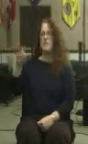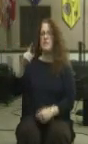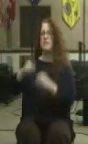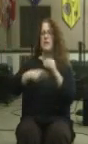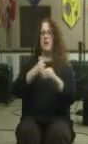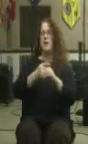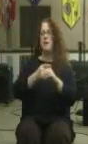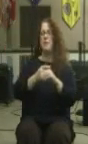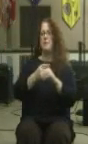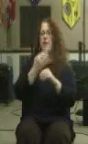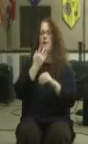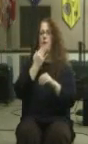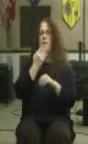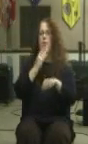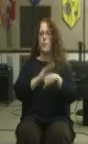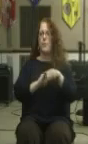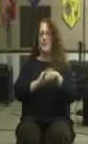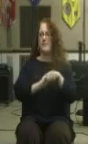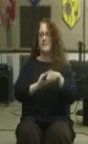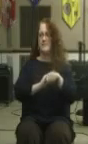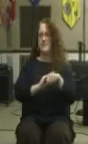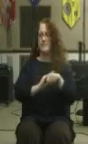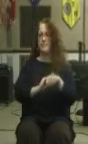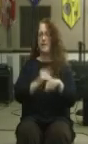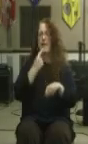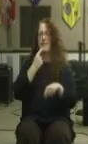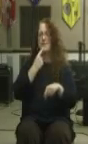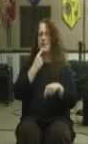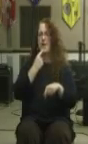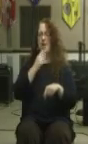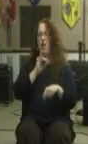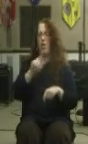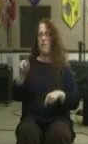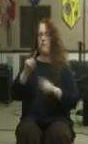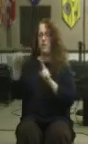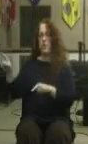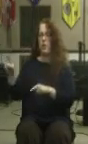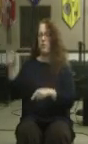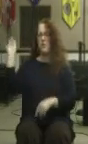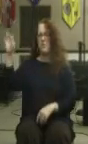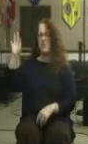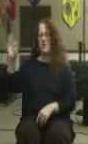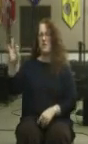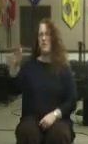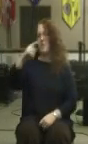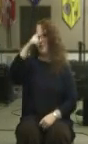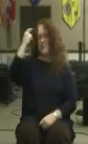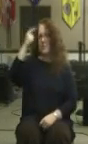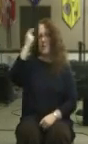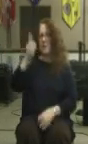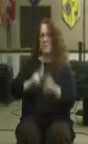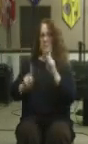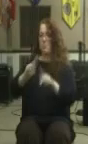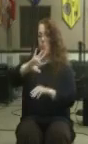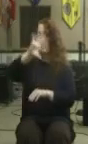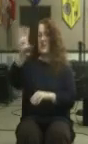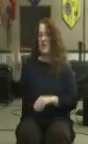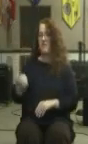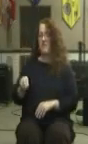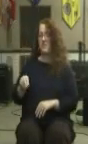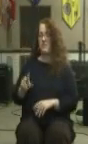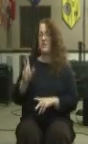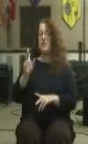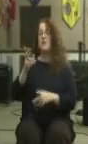And I ministered to those pastors about racism. And I said, you know, all of you go and minister to black people